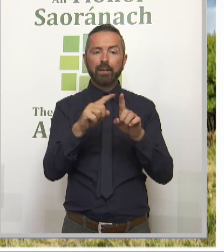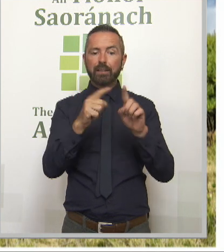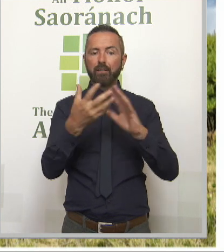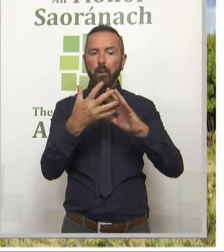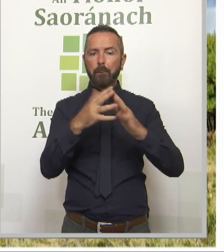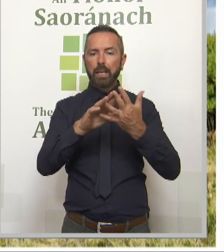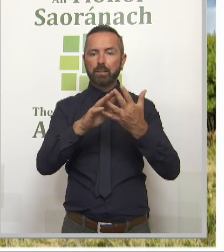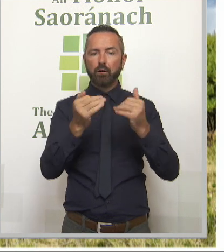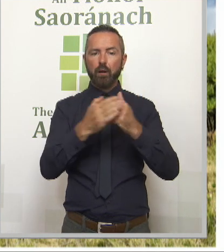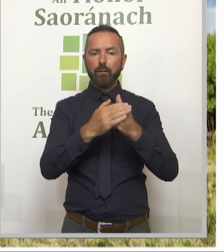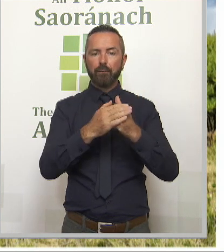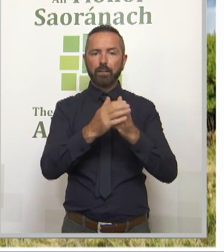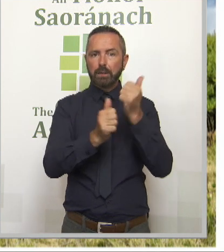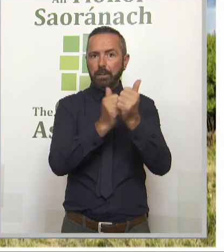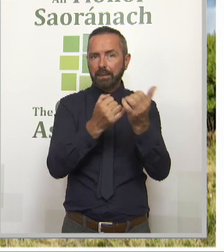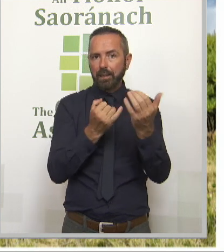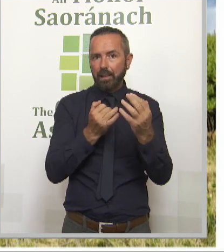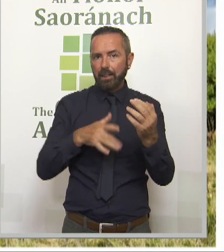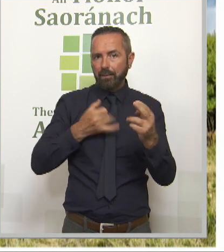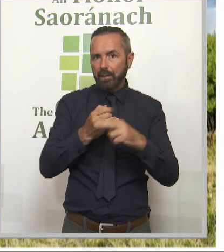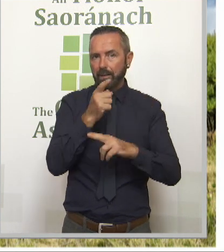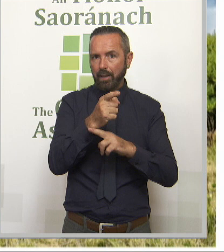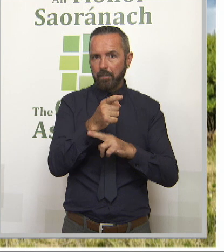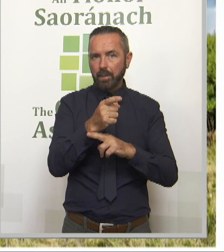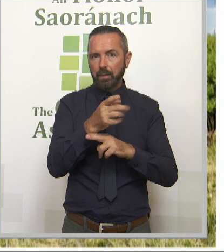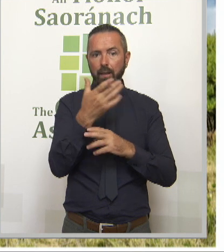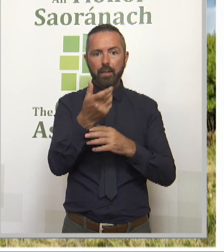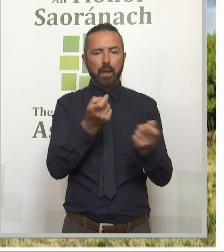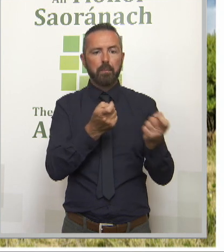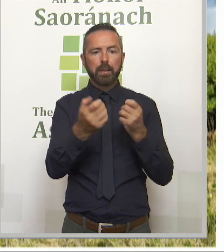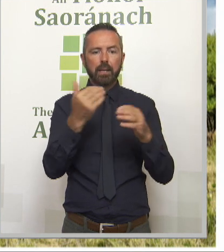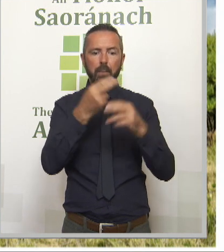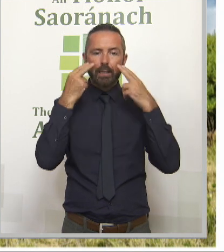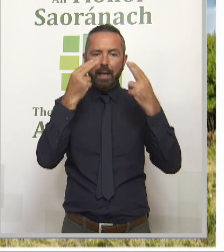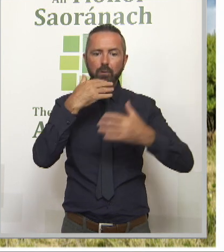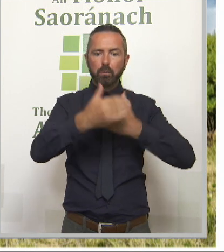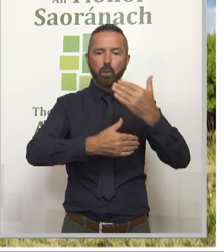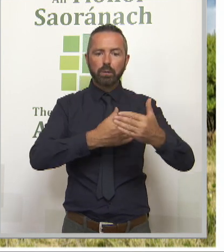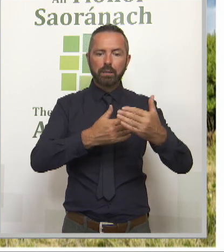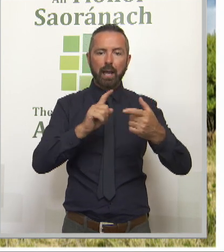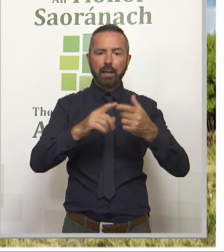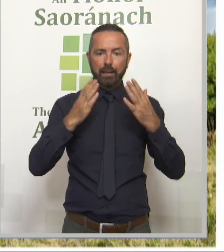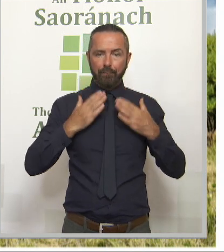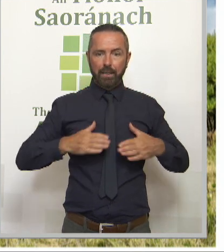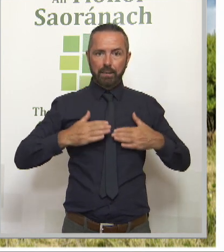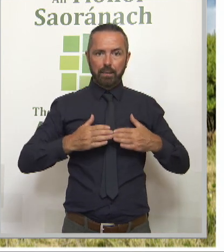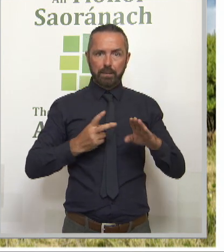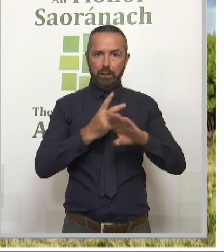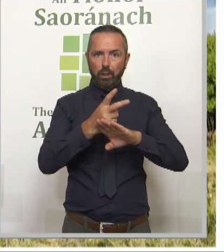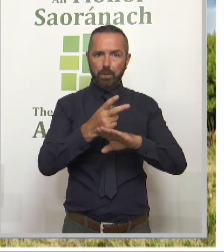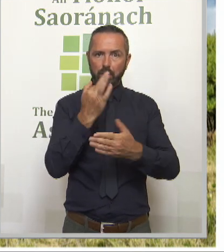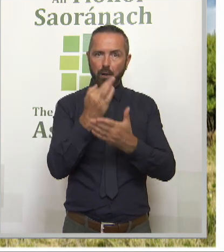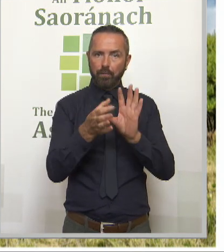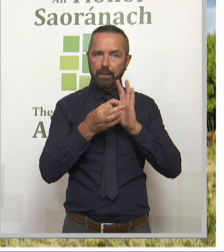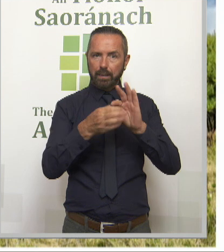mixture of species in it, and those patches are maintained by natural processes, physical disturbance, quite often associated with the kind